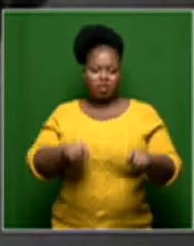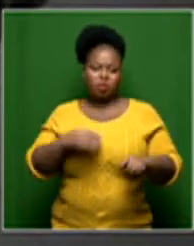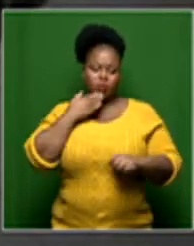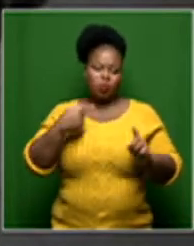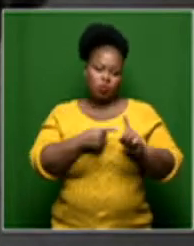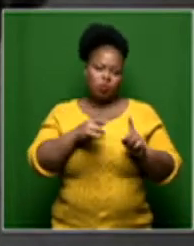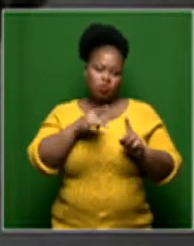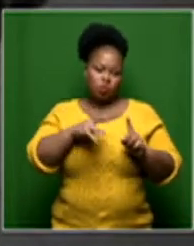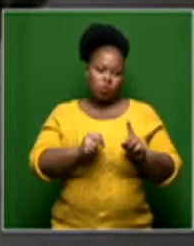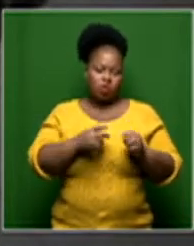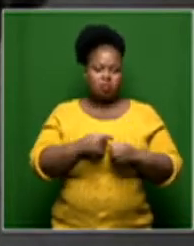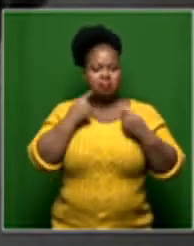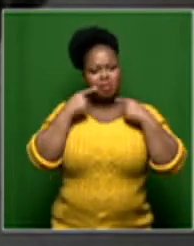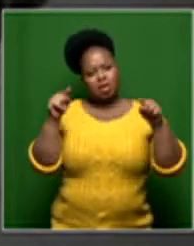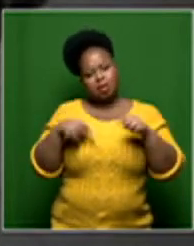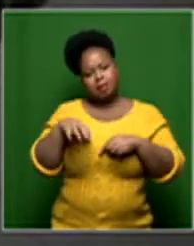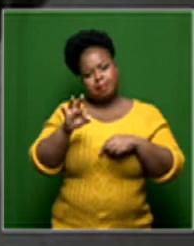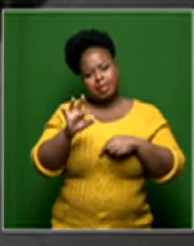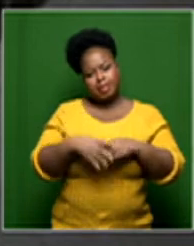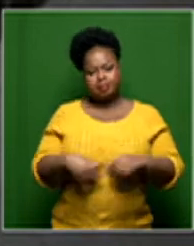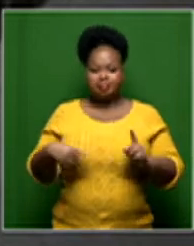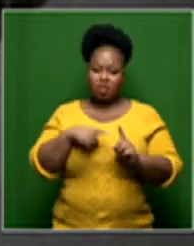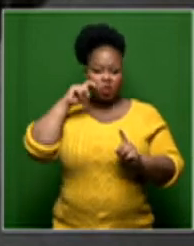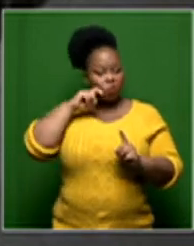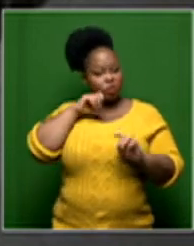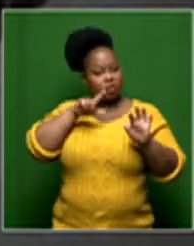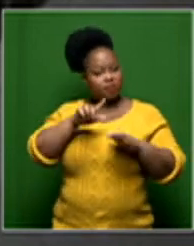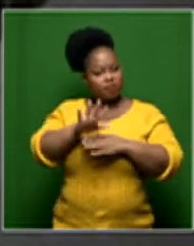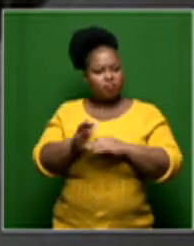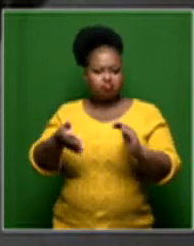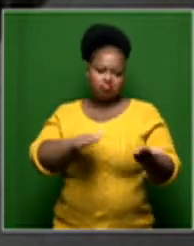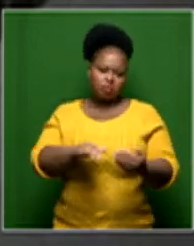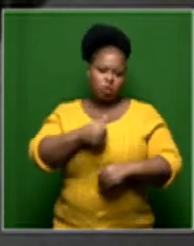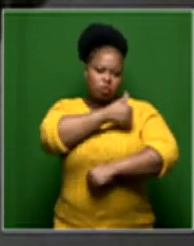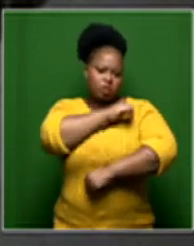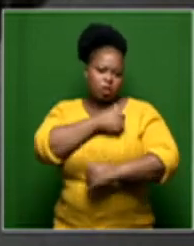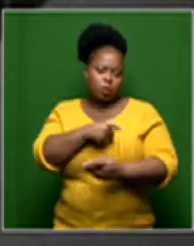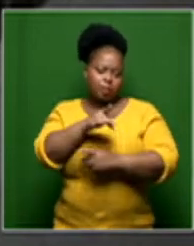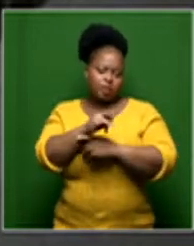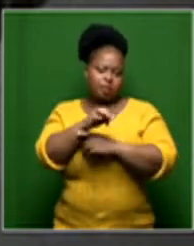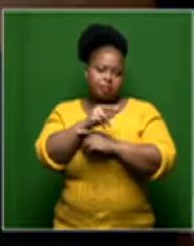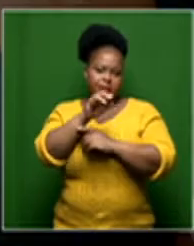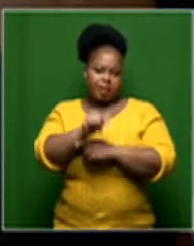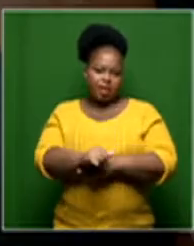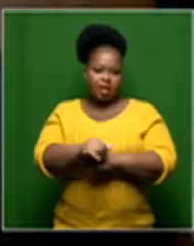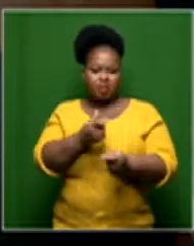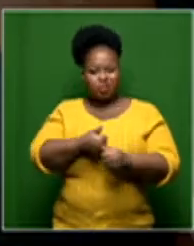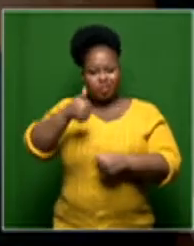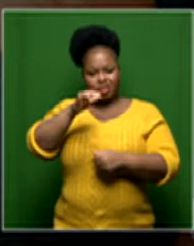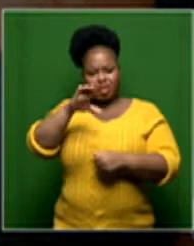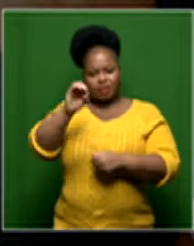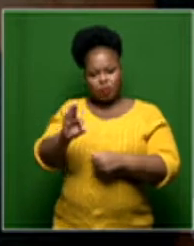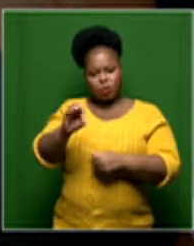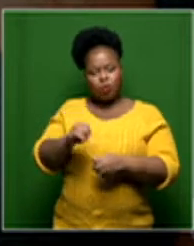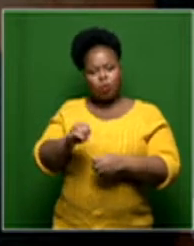legend Dawn Lindberg broke on Monday. The 75-year-old who passed away in hospital in Plettenberg Bay was the chief executive and